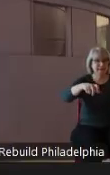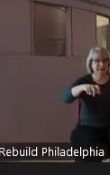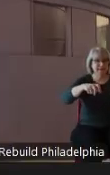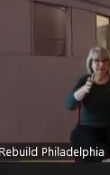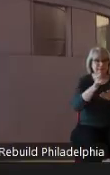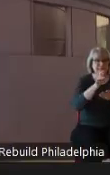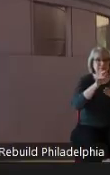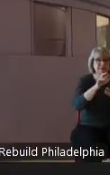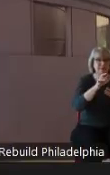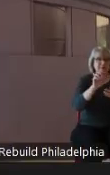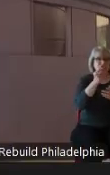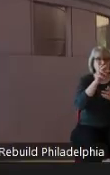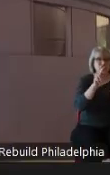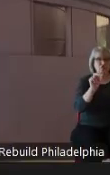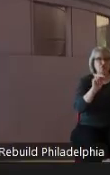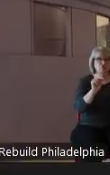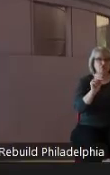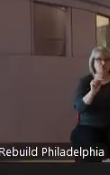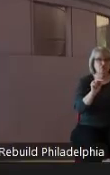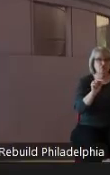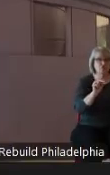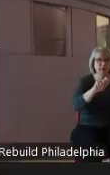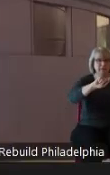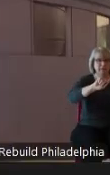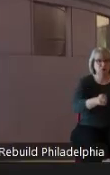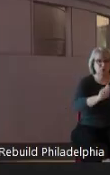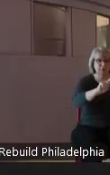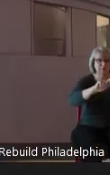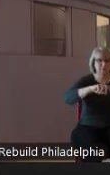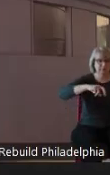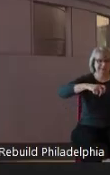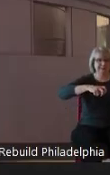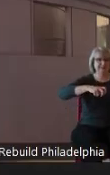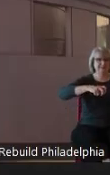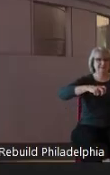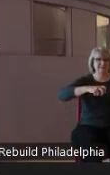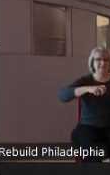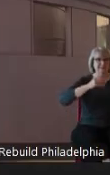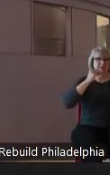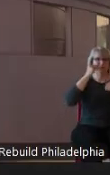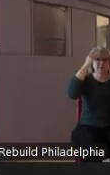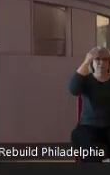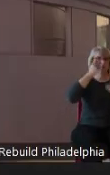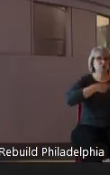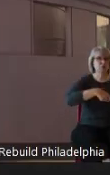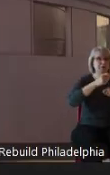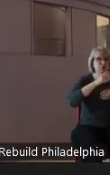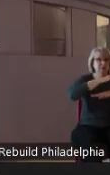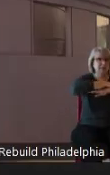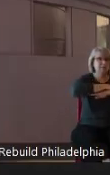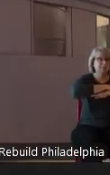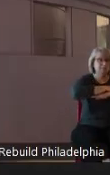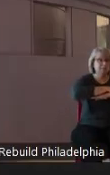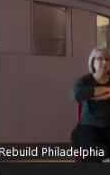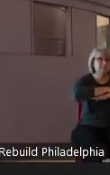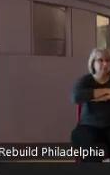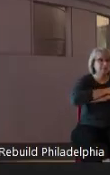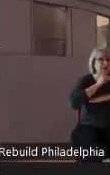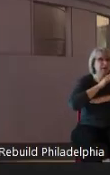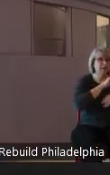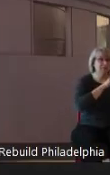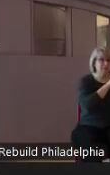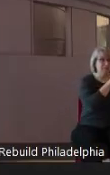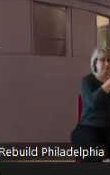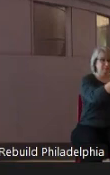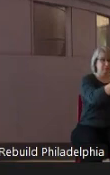gender-neutral bathroom, which will include a toilet, sink, and an adult changing table. In the pool